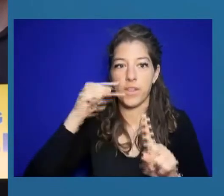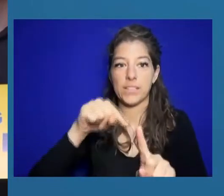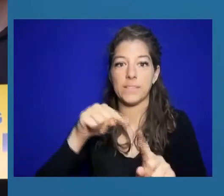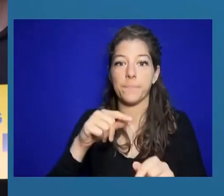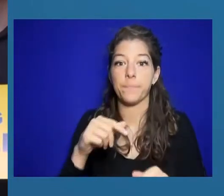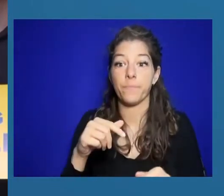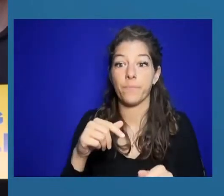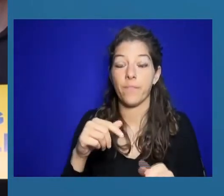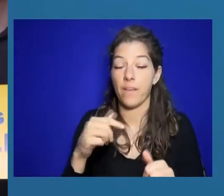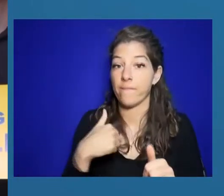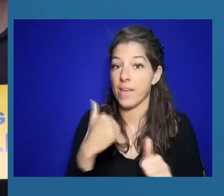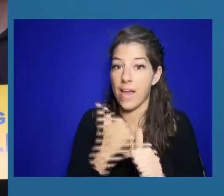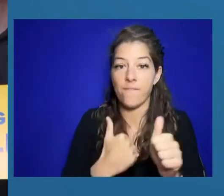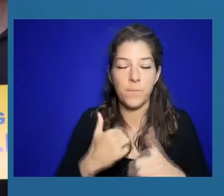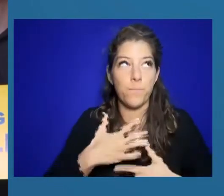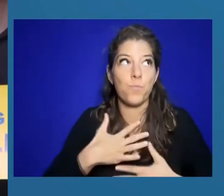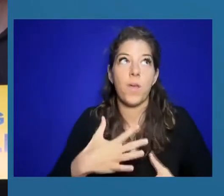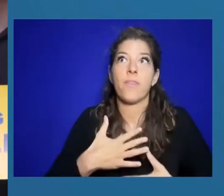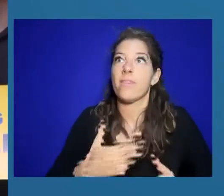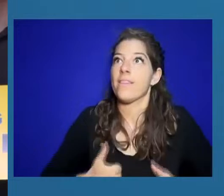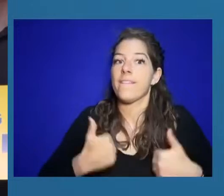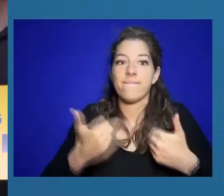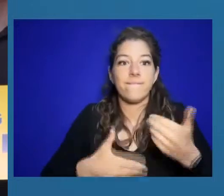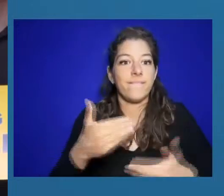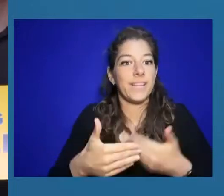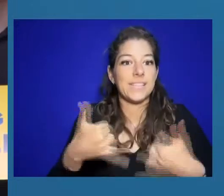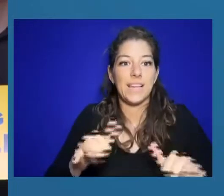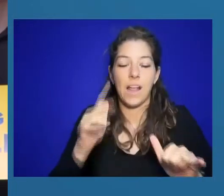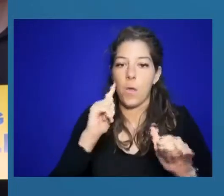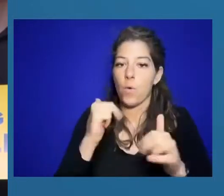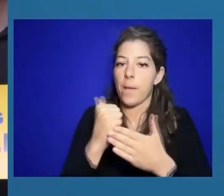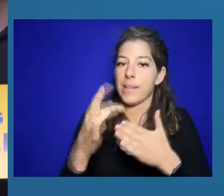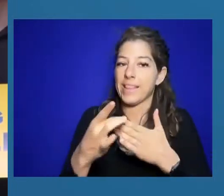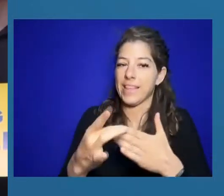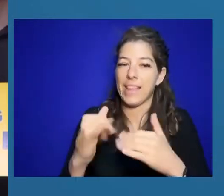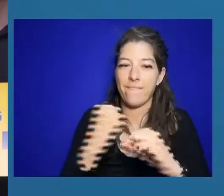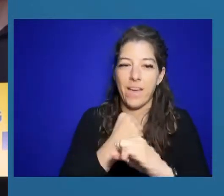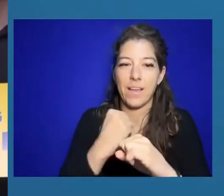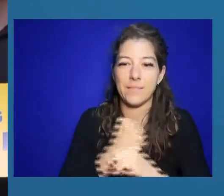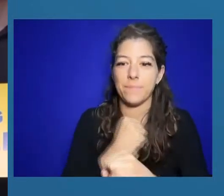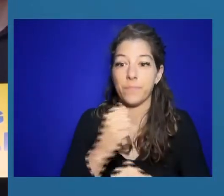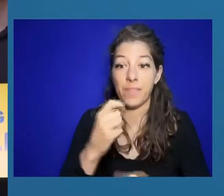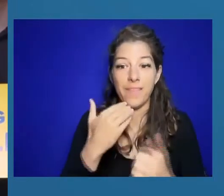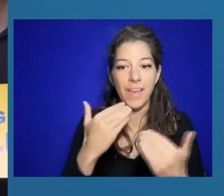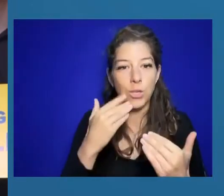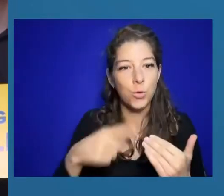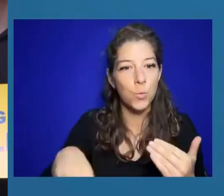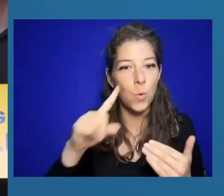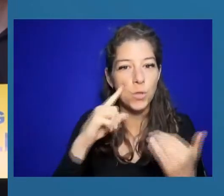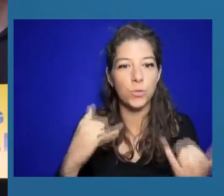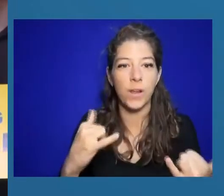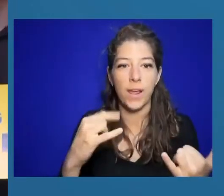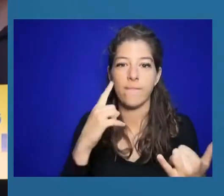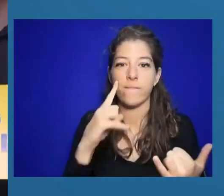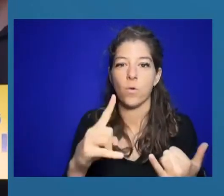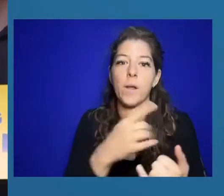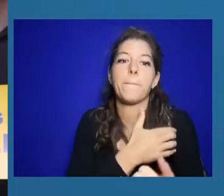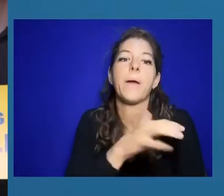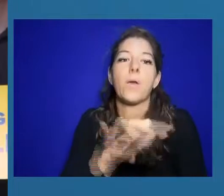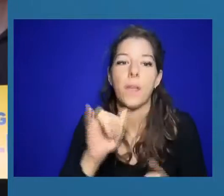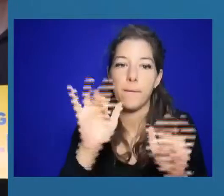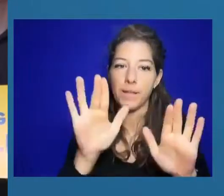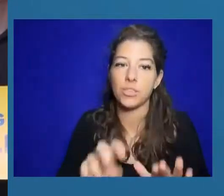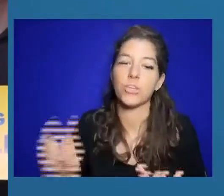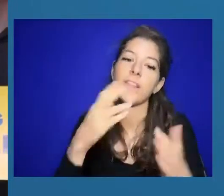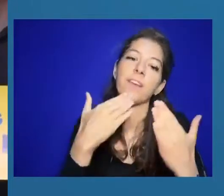as I have every breath in my body, I'll help lead that fight. And I thank all of you here today for being part of that incredible journey. Thank you very much,